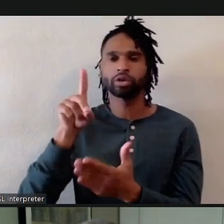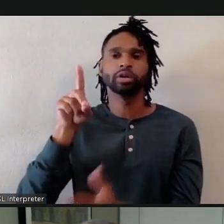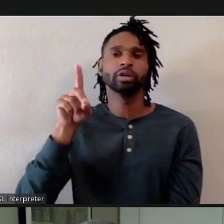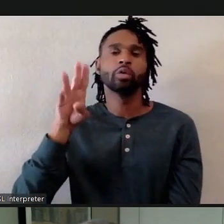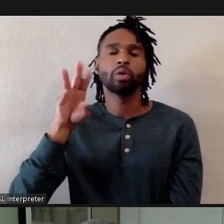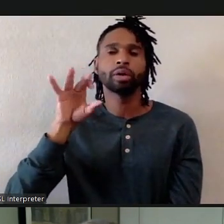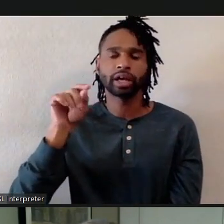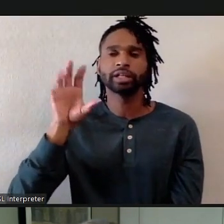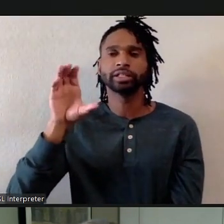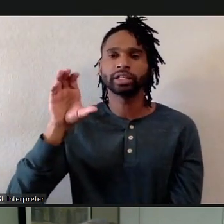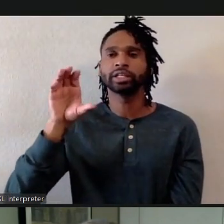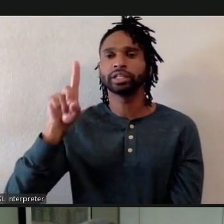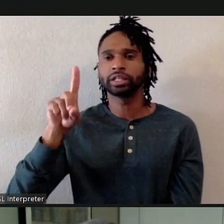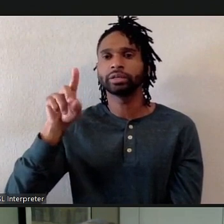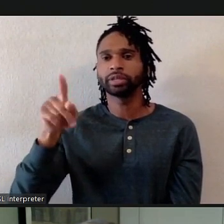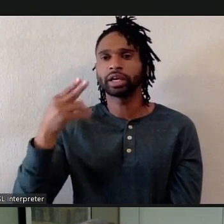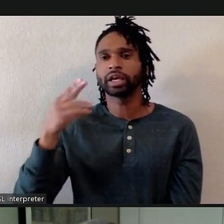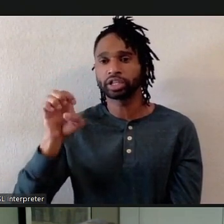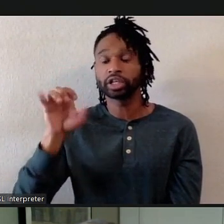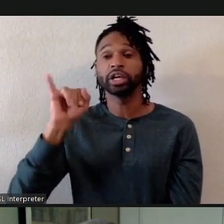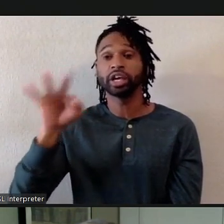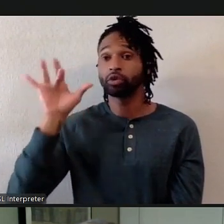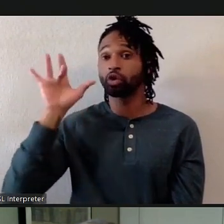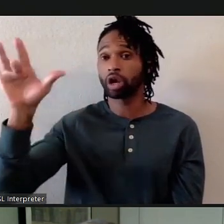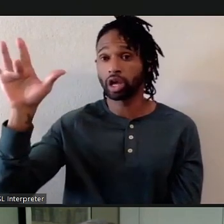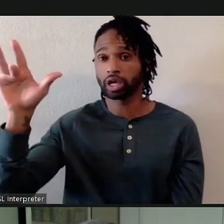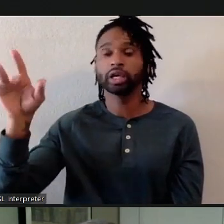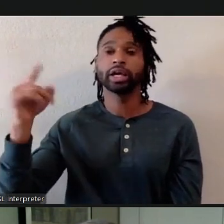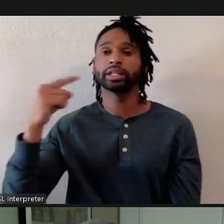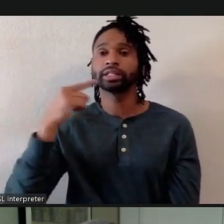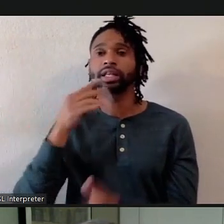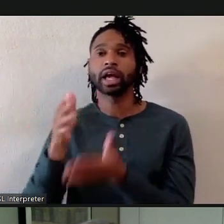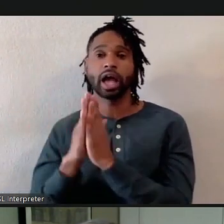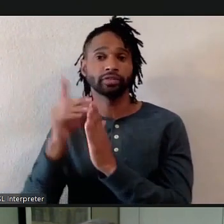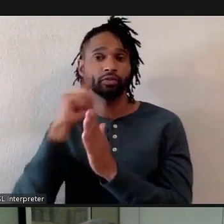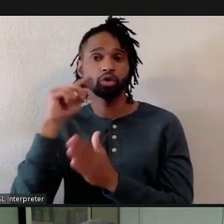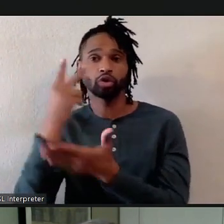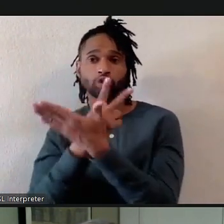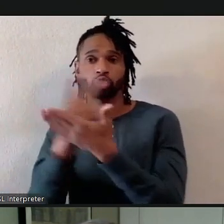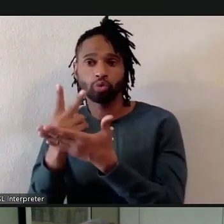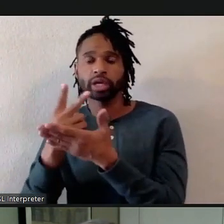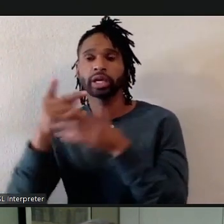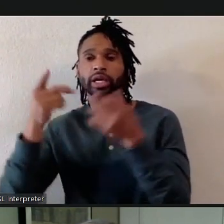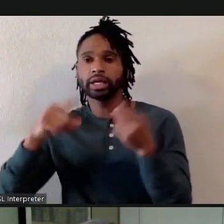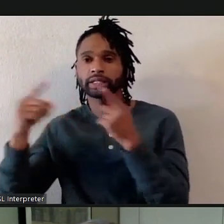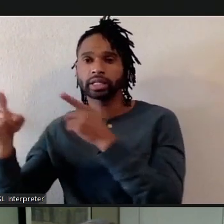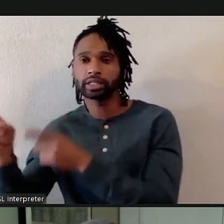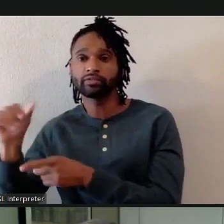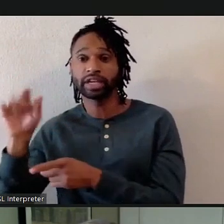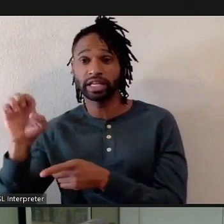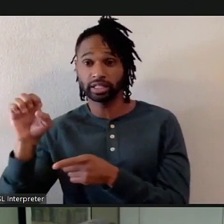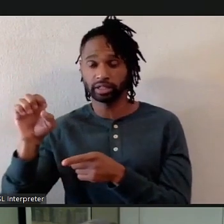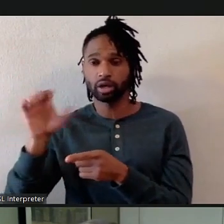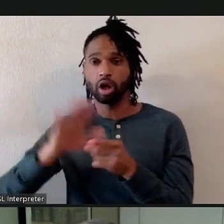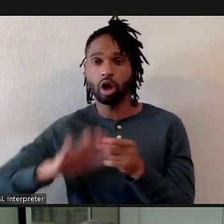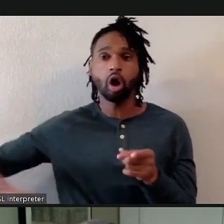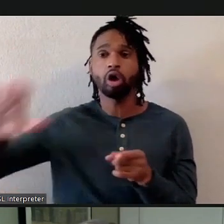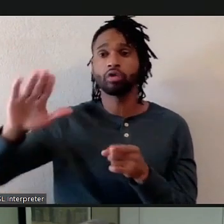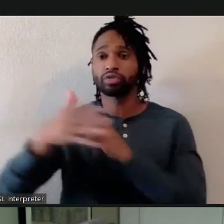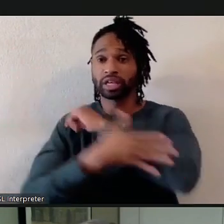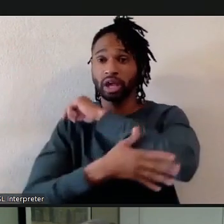CDPHE. And if you were to click on the button that asks for the 2-week incidence of cases across the